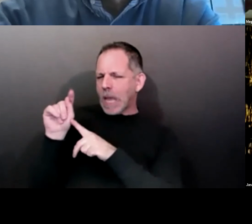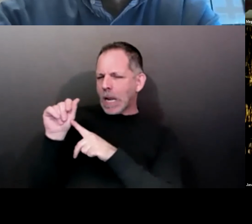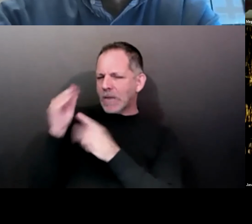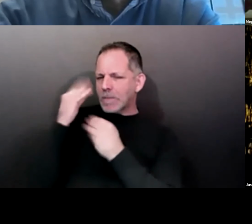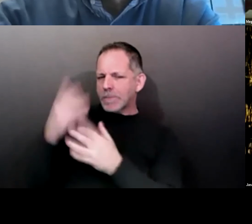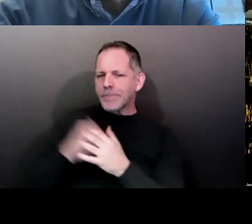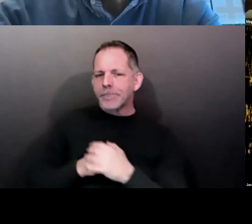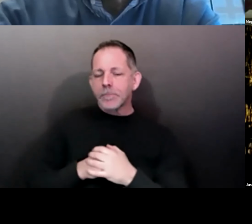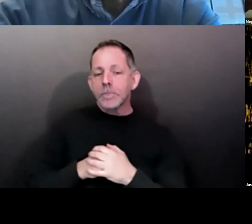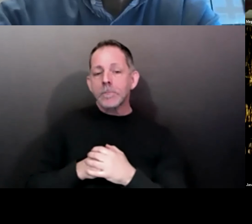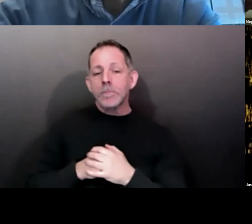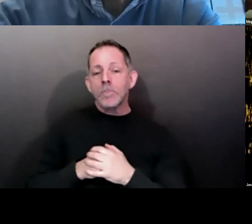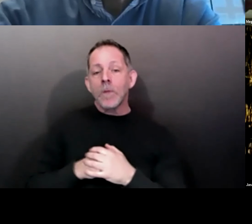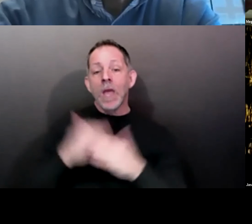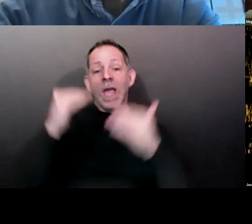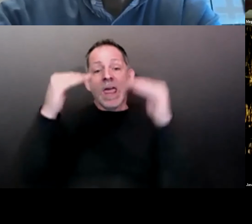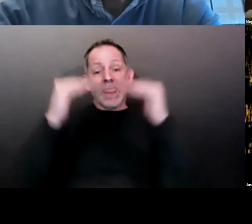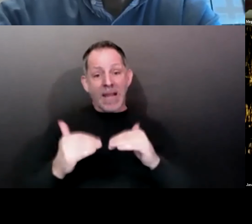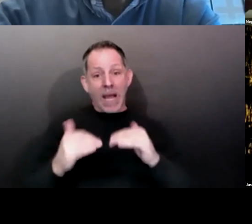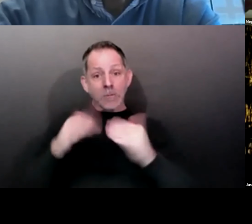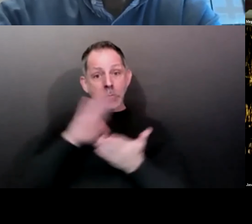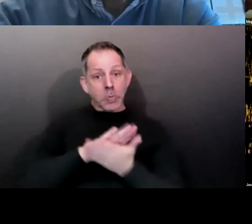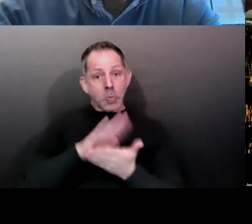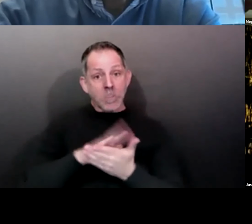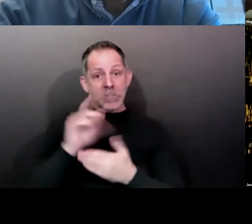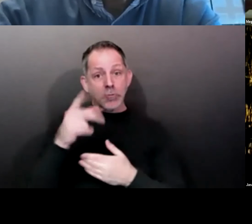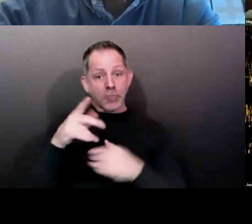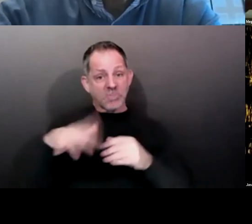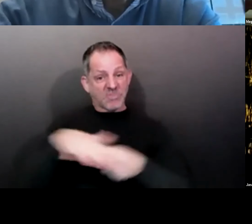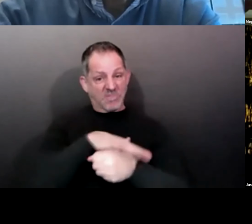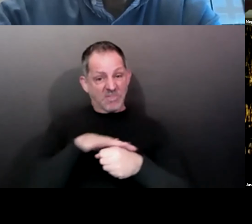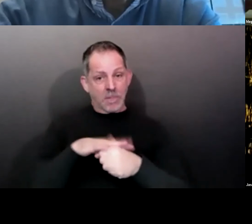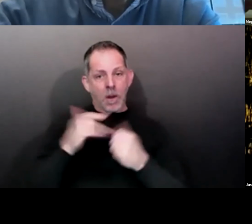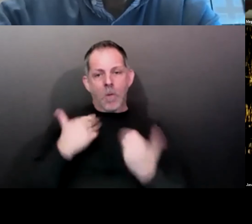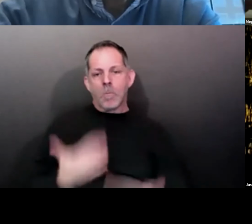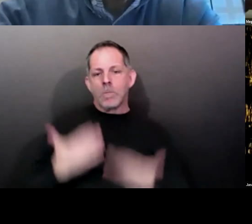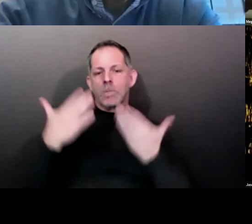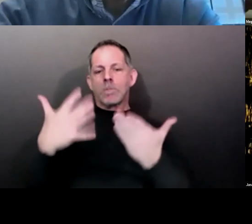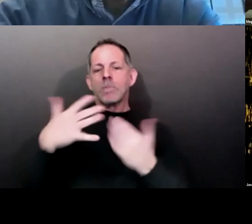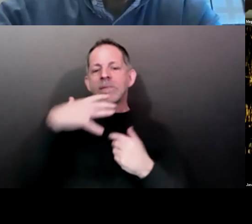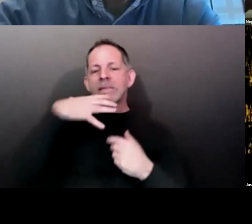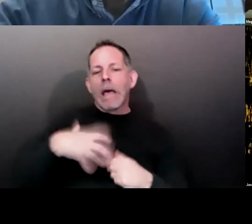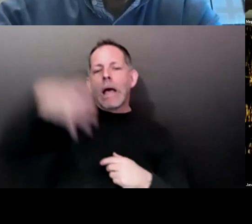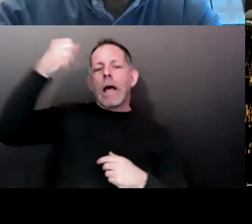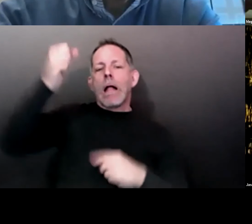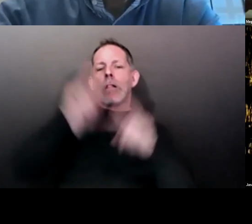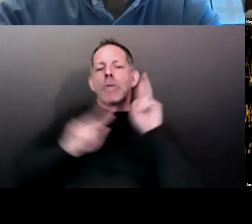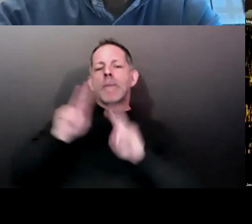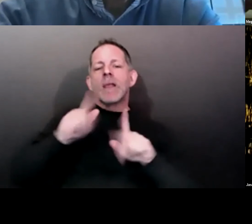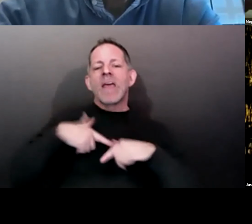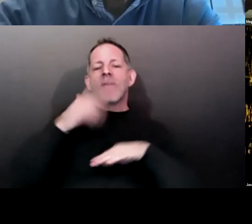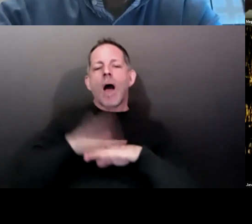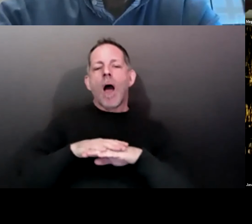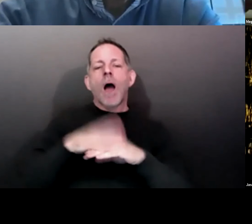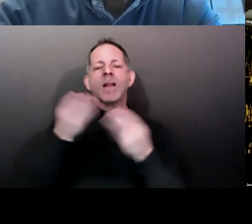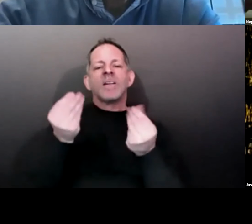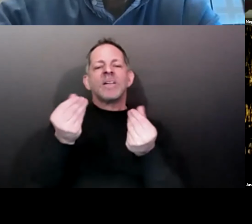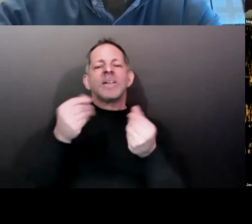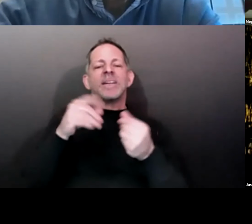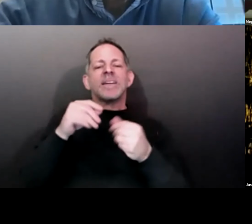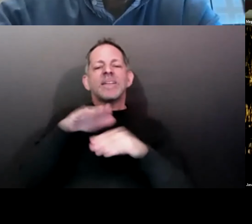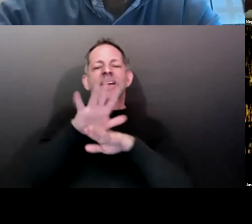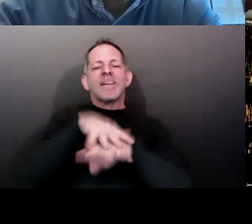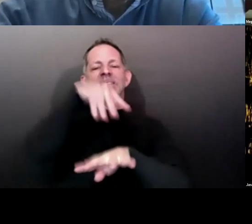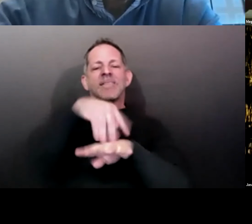districts is offer the vaccine to the elderly that live on the reservation who haven't been serviced by their own healthcare providers. So we'll